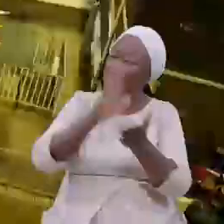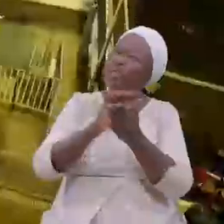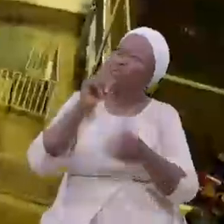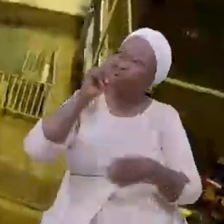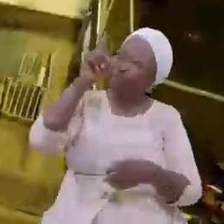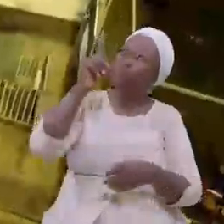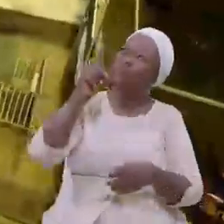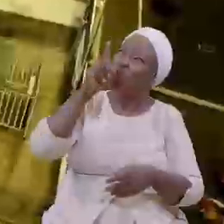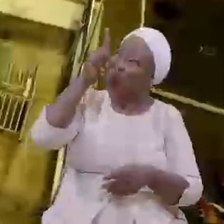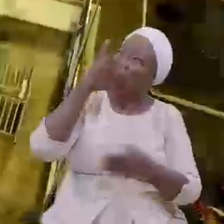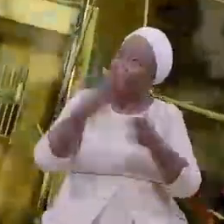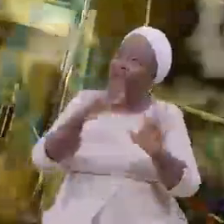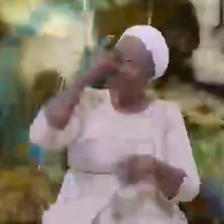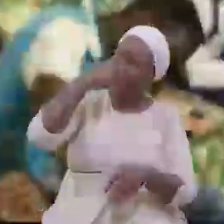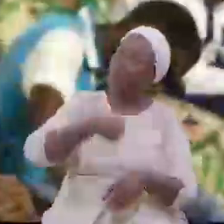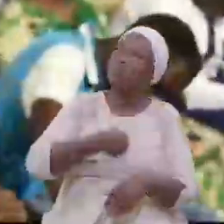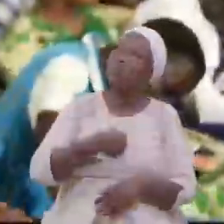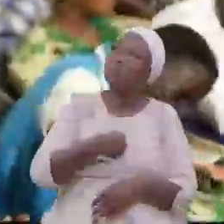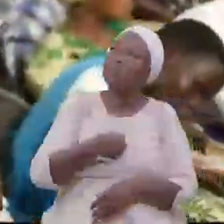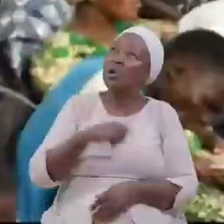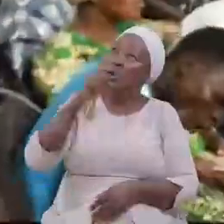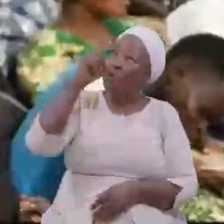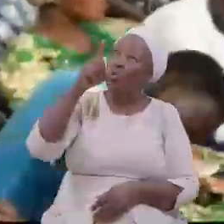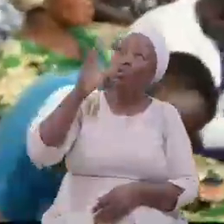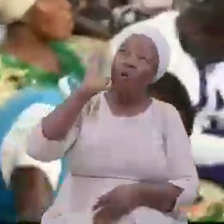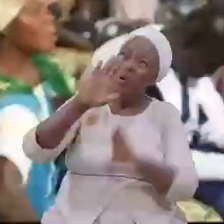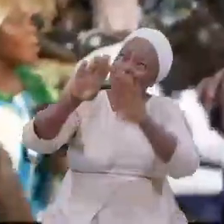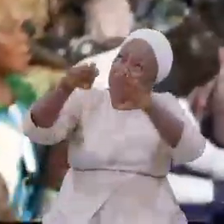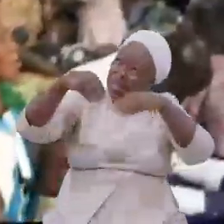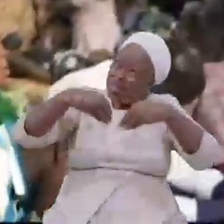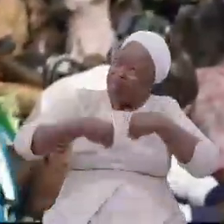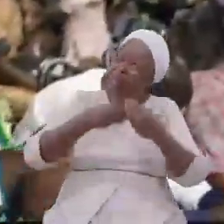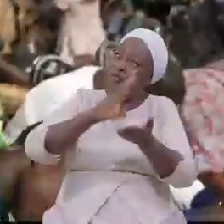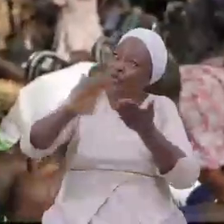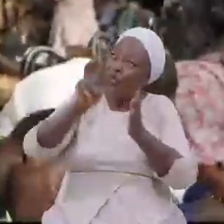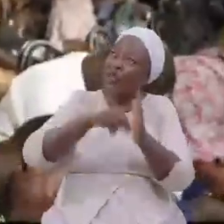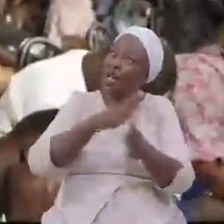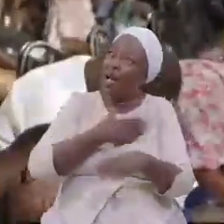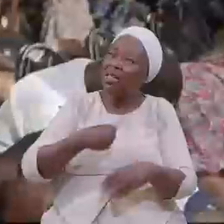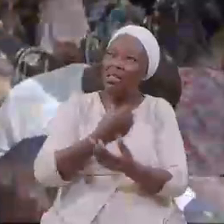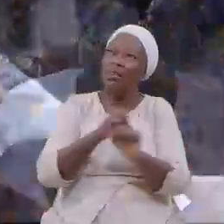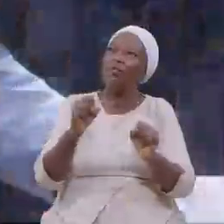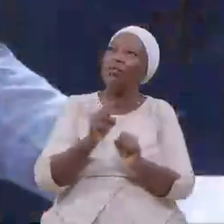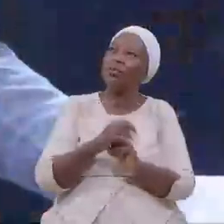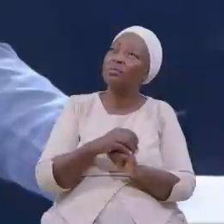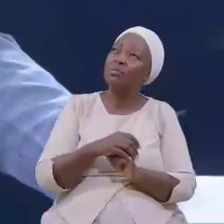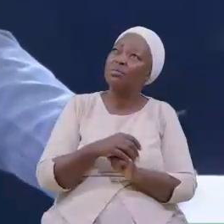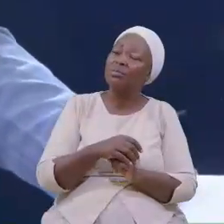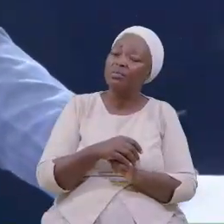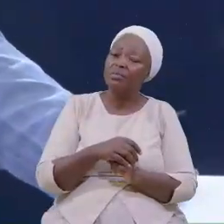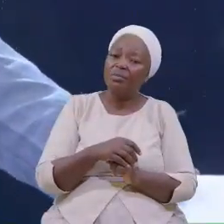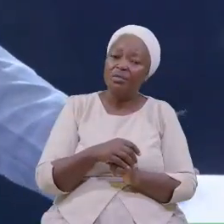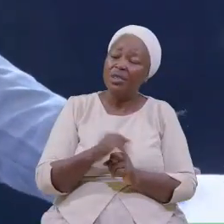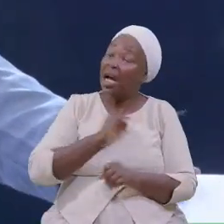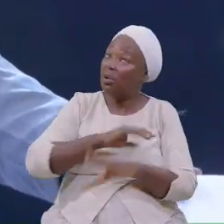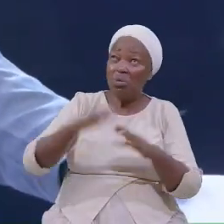You died for me. You will give me forgiveness and salvation. I don't know how